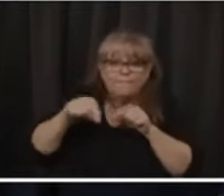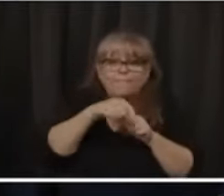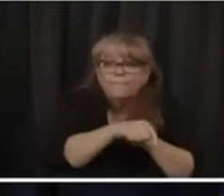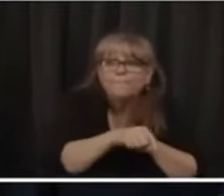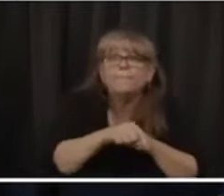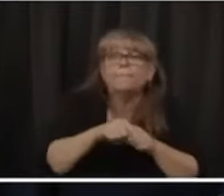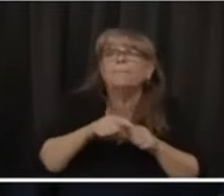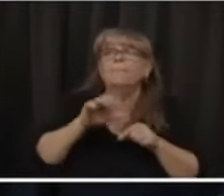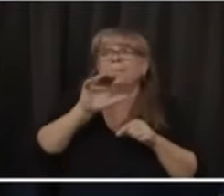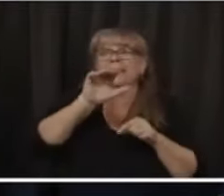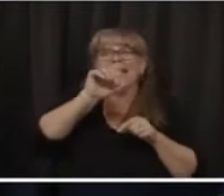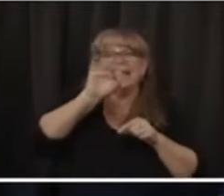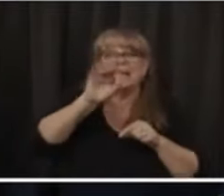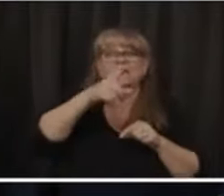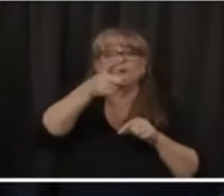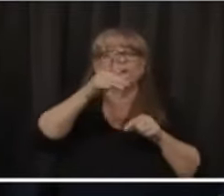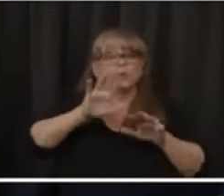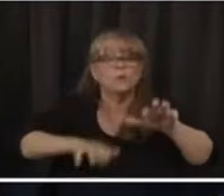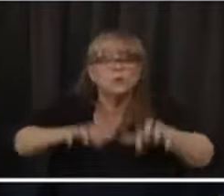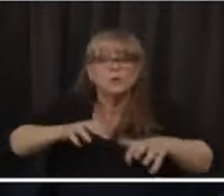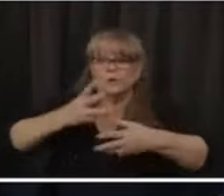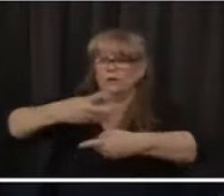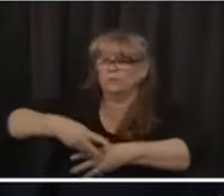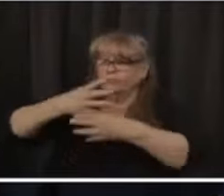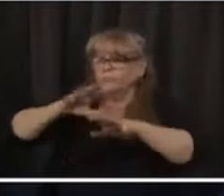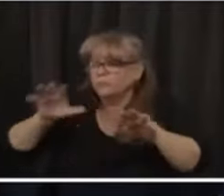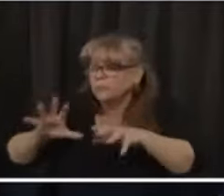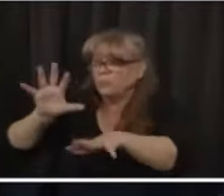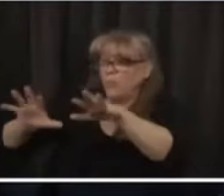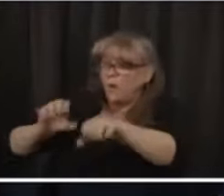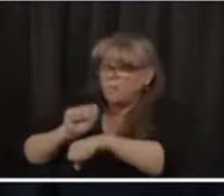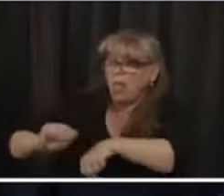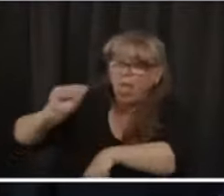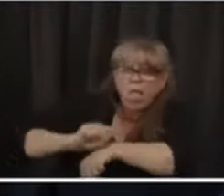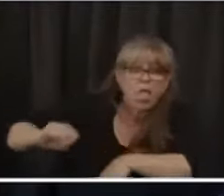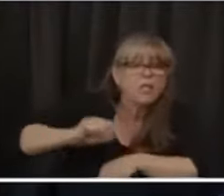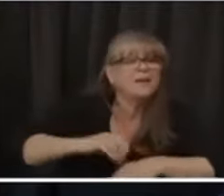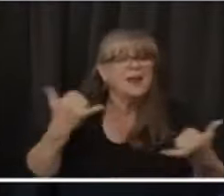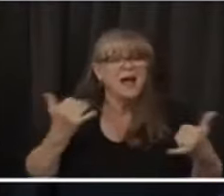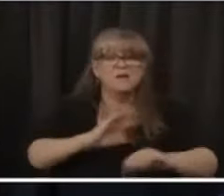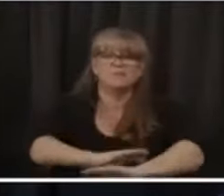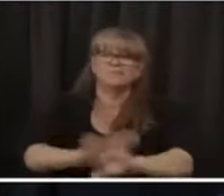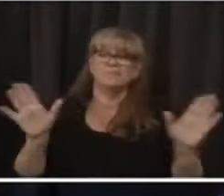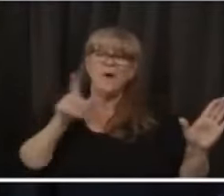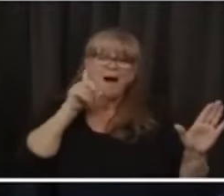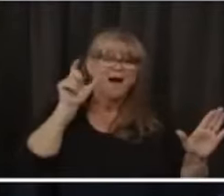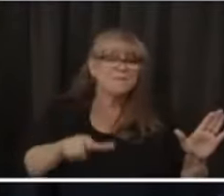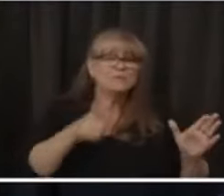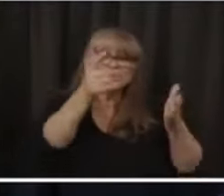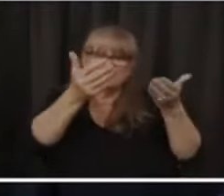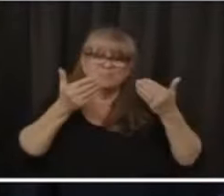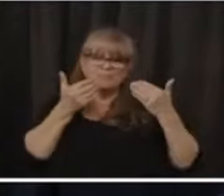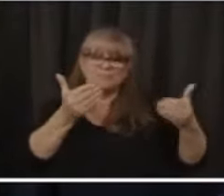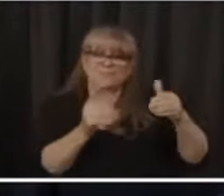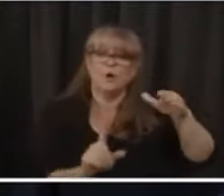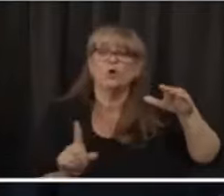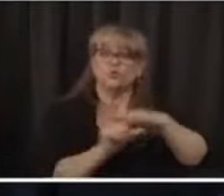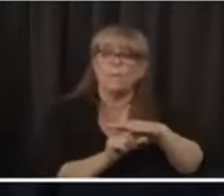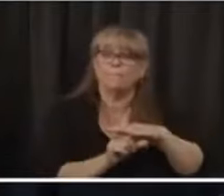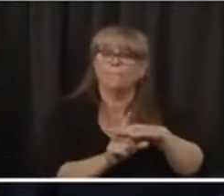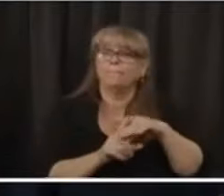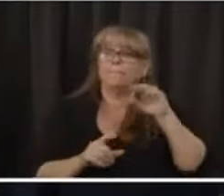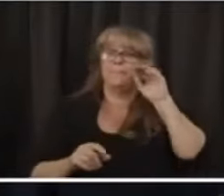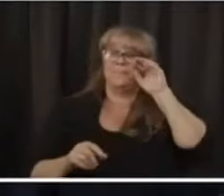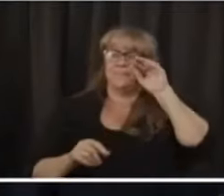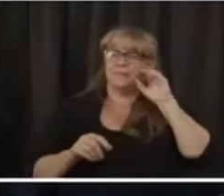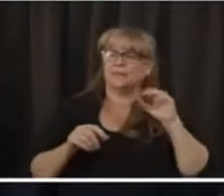up appointments. Guess what? It isn't. Easy to set up an appointment, and you don't even need an appointment. You can just show up and get it. So it's sort of breaking through there. The